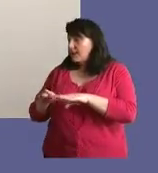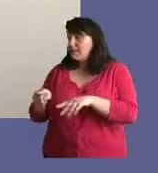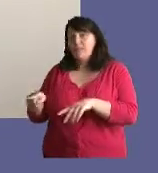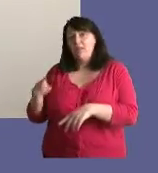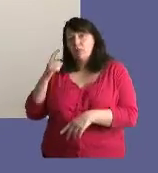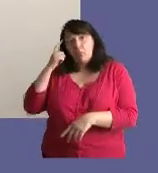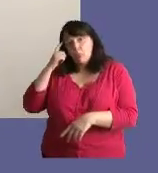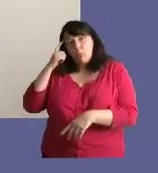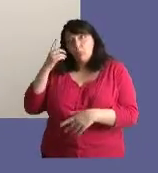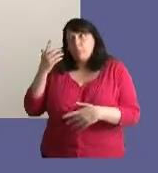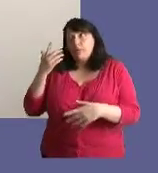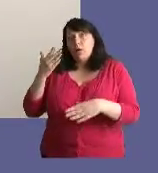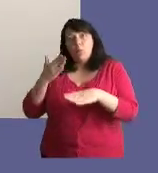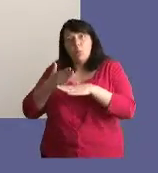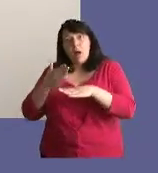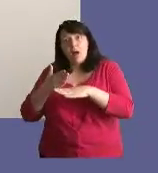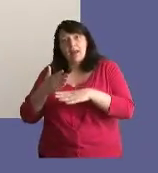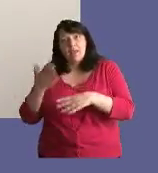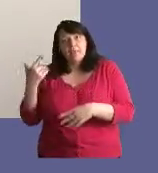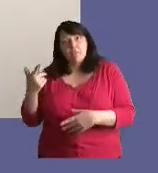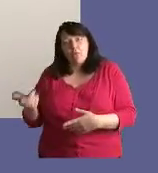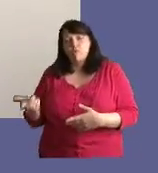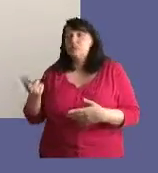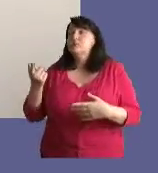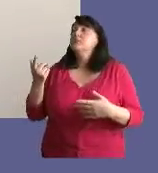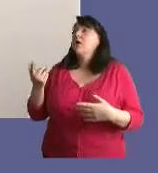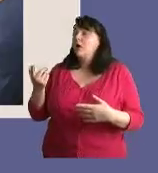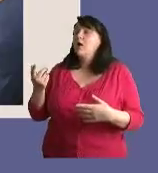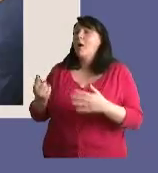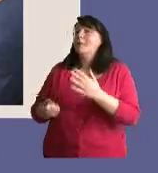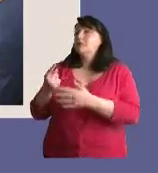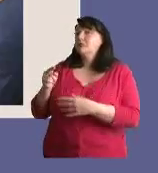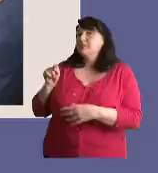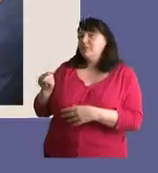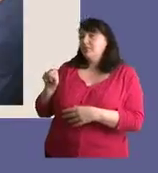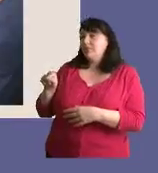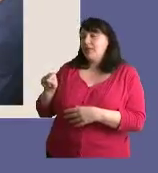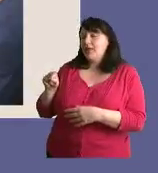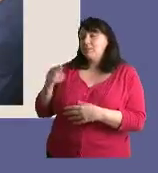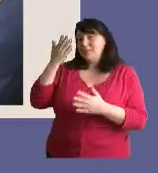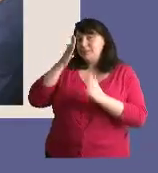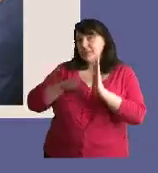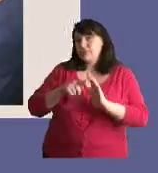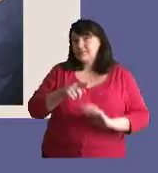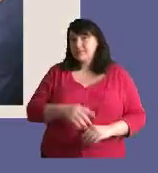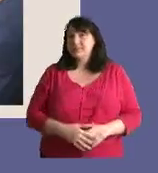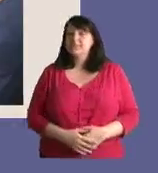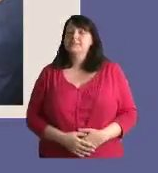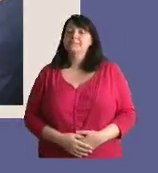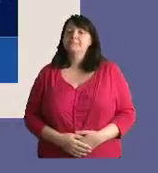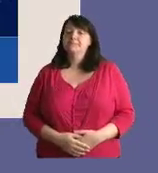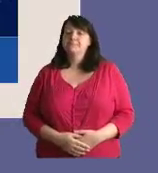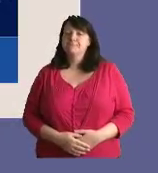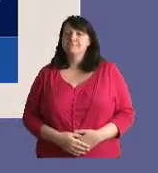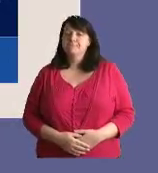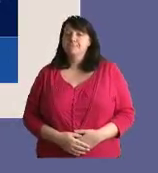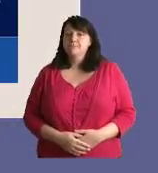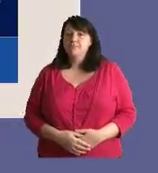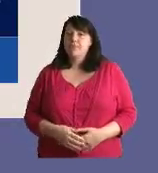that some people had never even considered doing it as a job before. So this was an opportunity for them to have